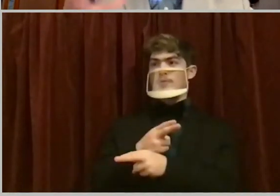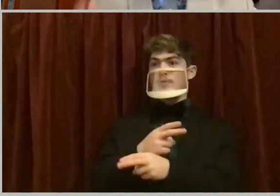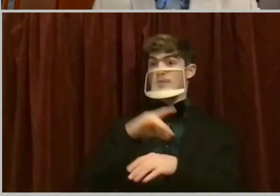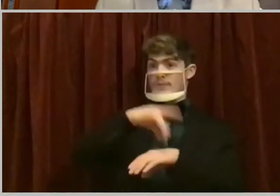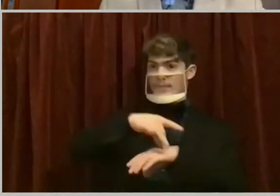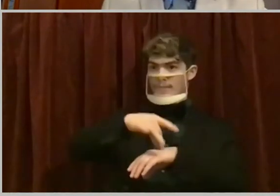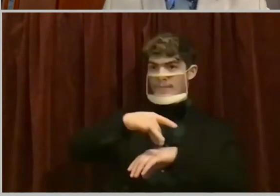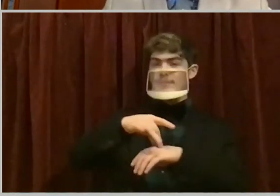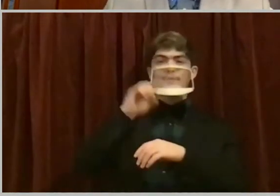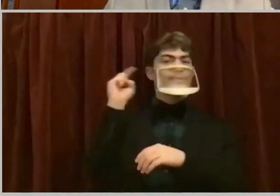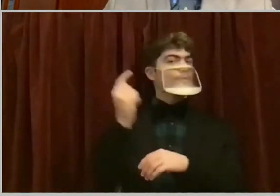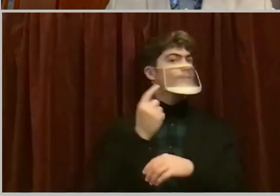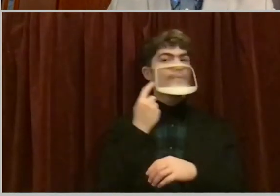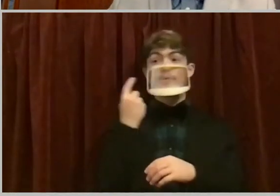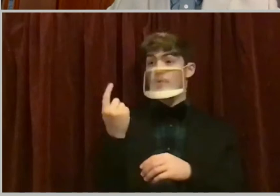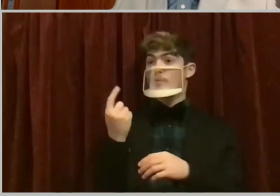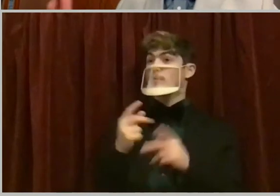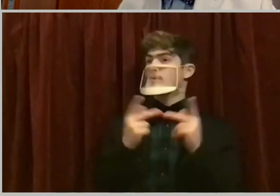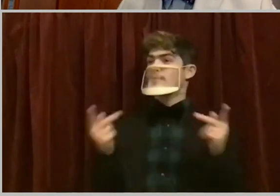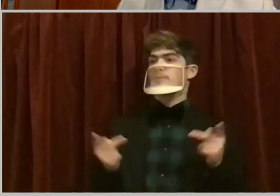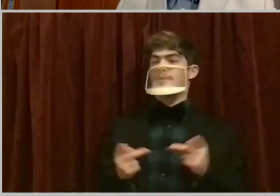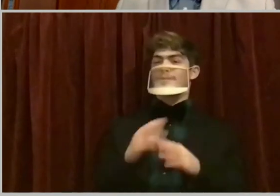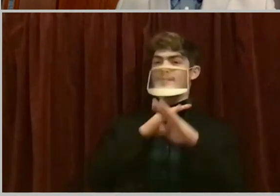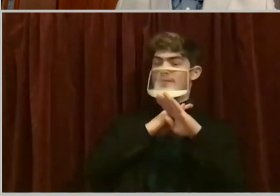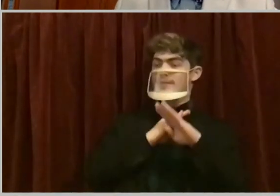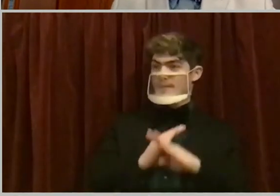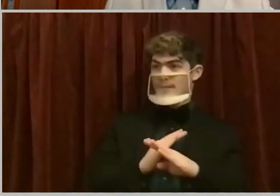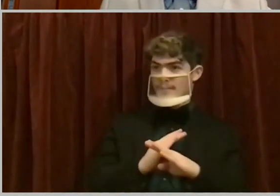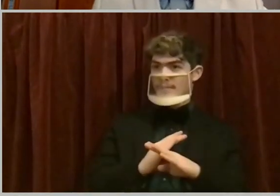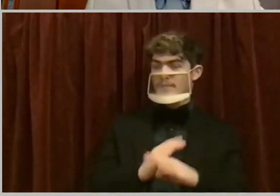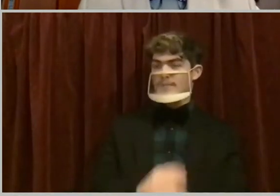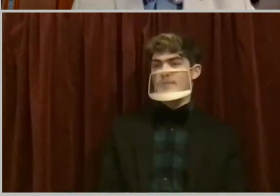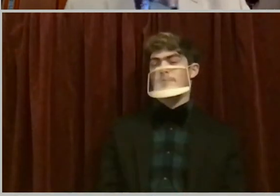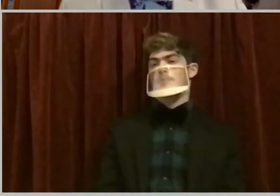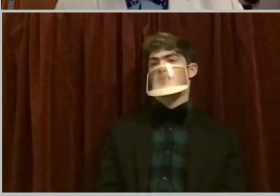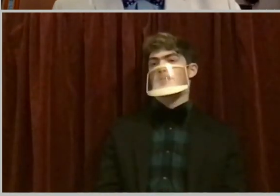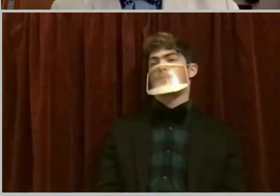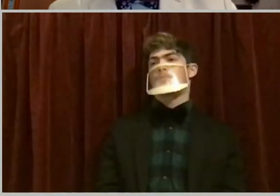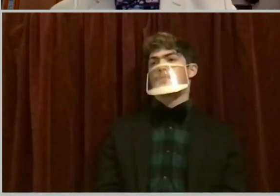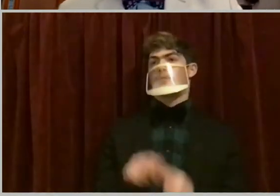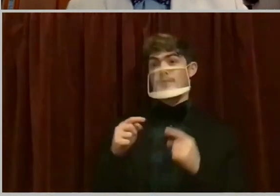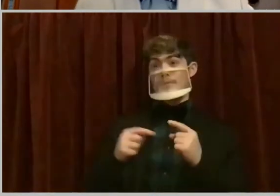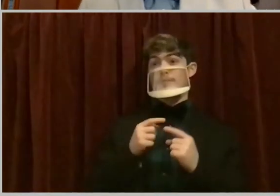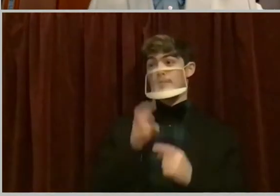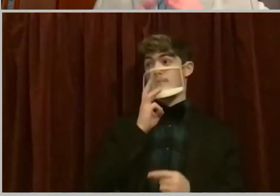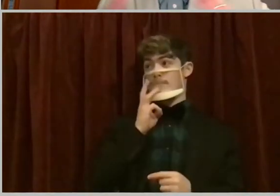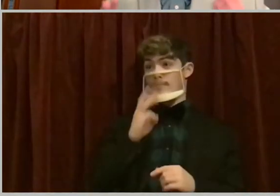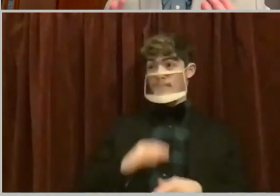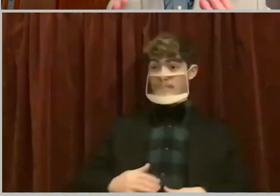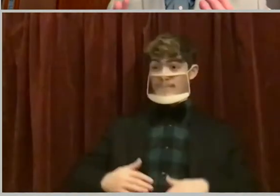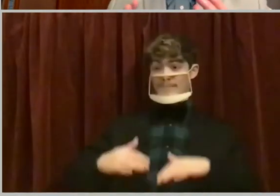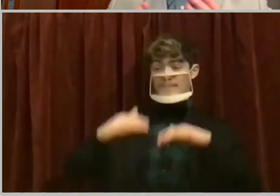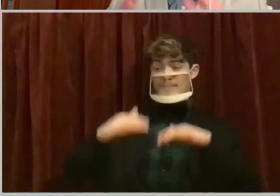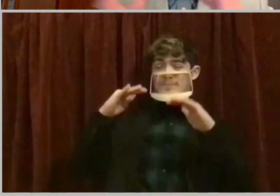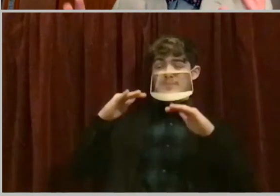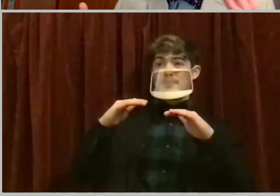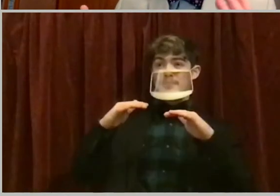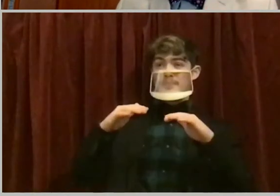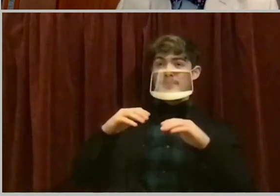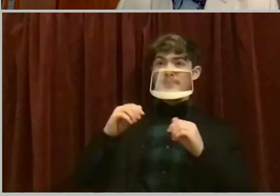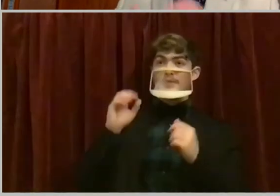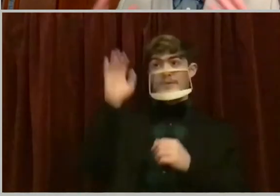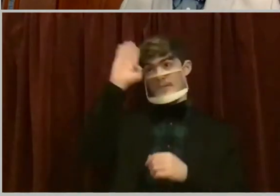to thrive. And even on the earth, during the time when the flood came, God made an ark. The